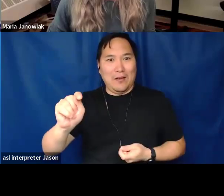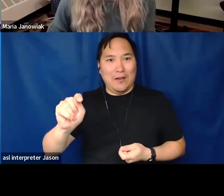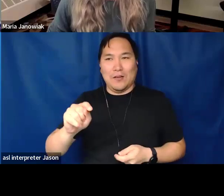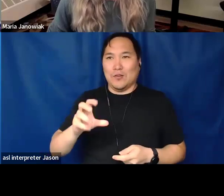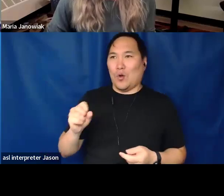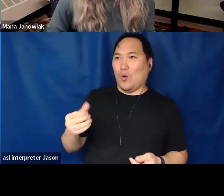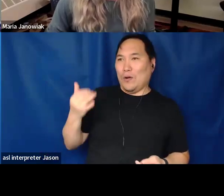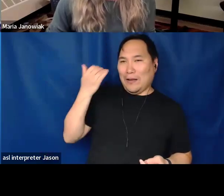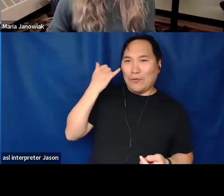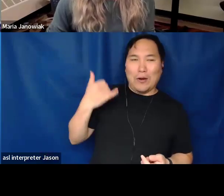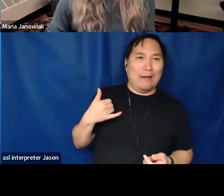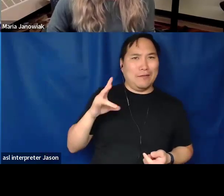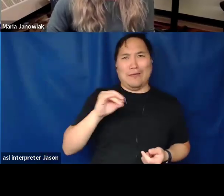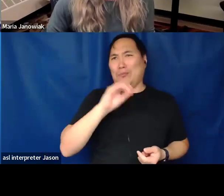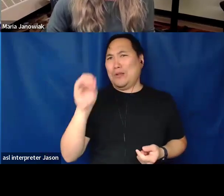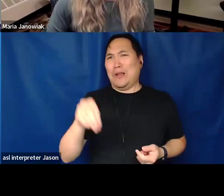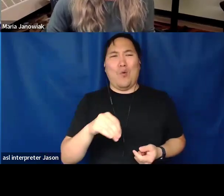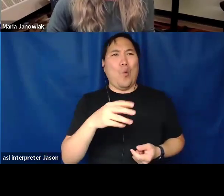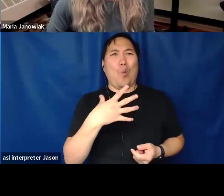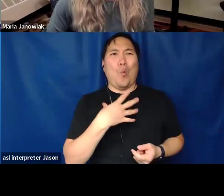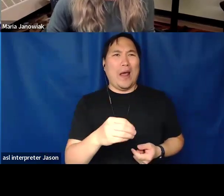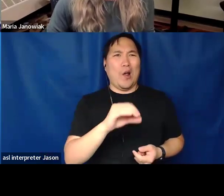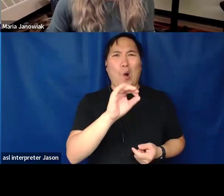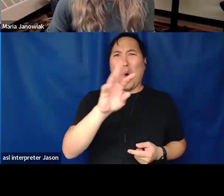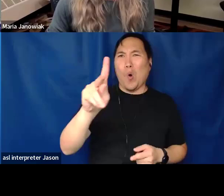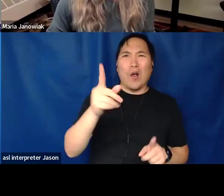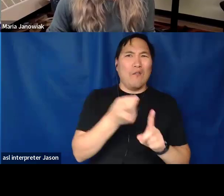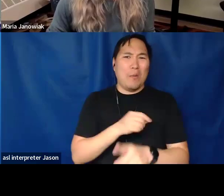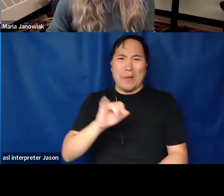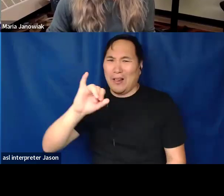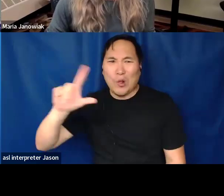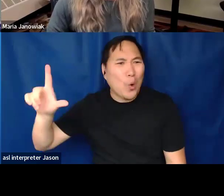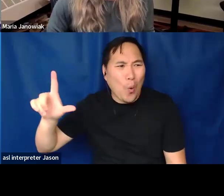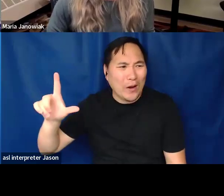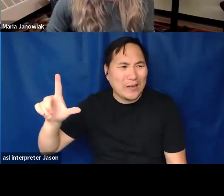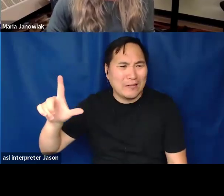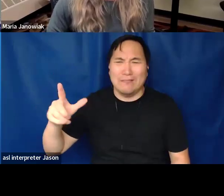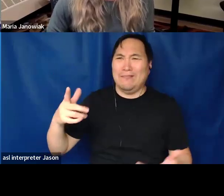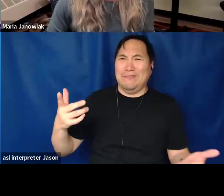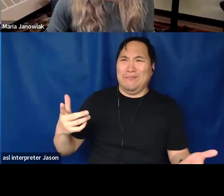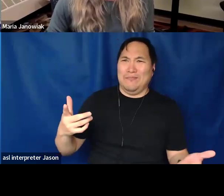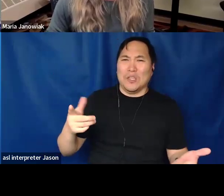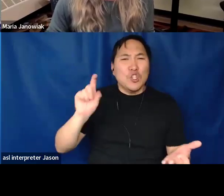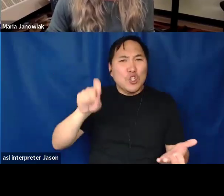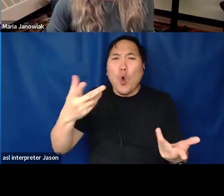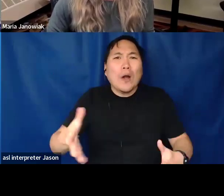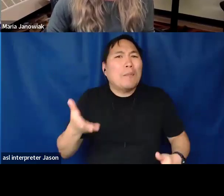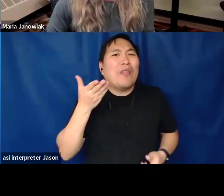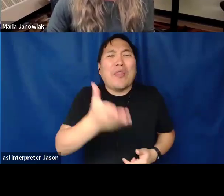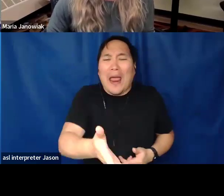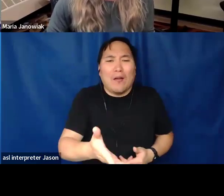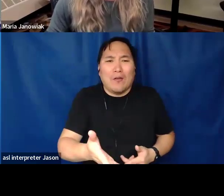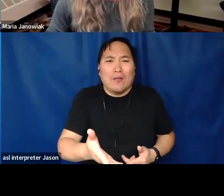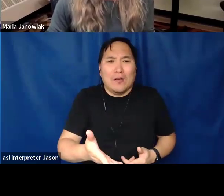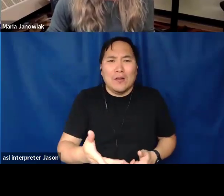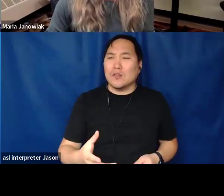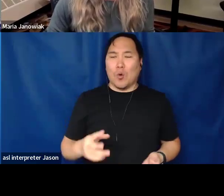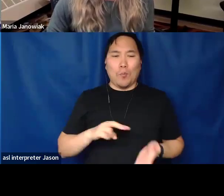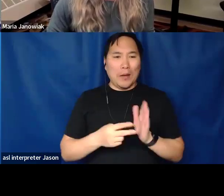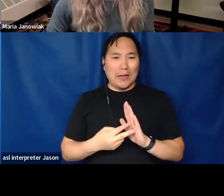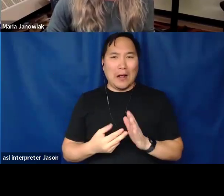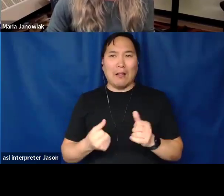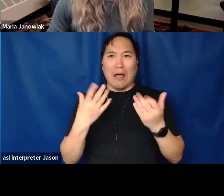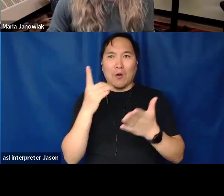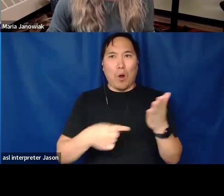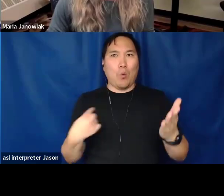oak from, I'm trying to remember where we got it, Northern Illinois seed source. It should be there already. So it's pretty low risk when you